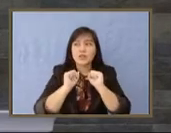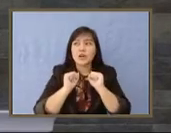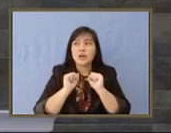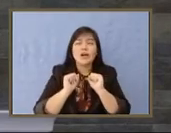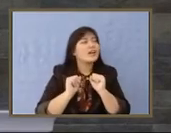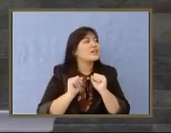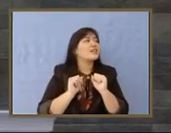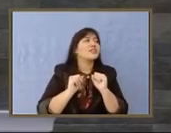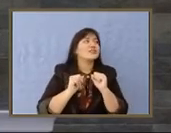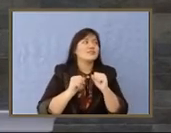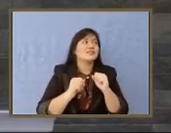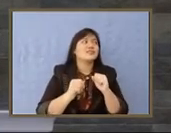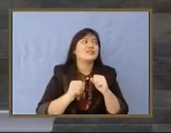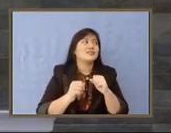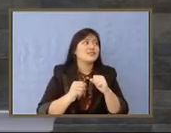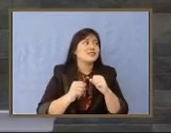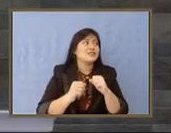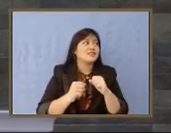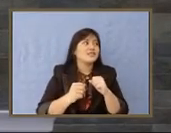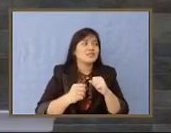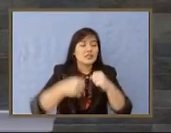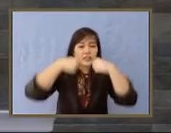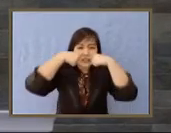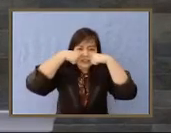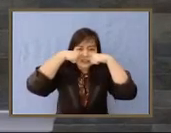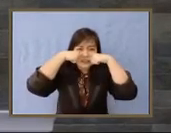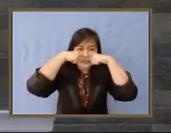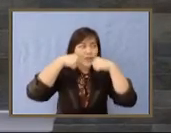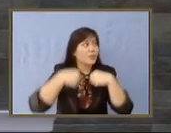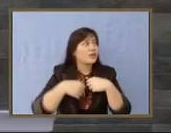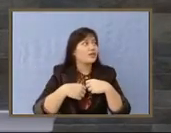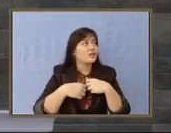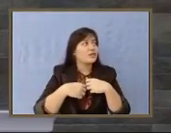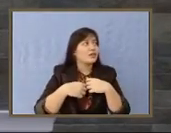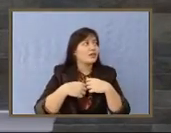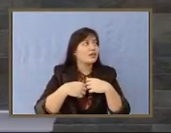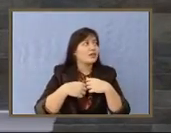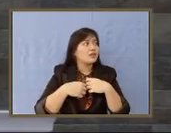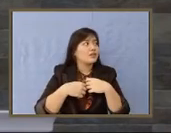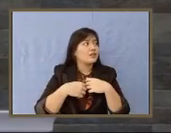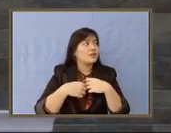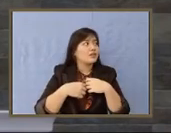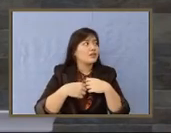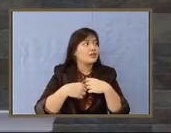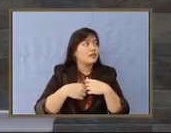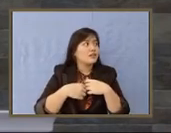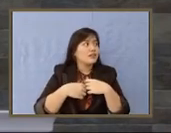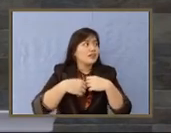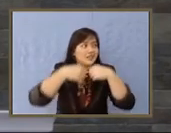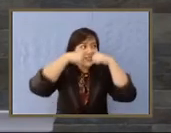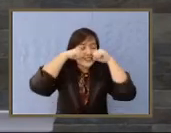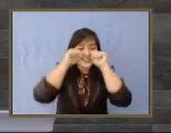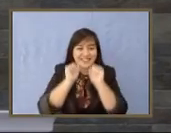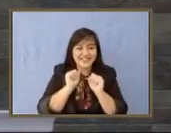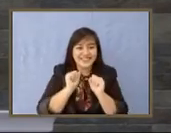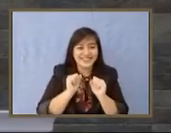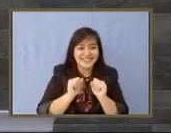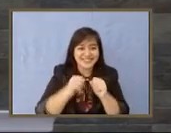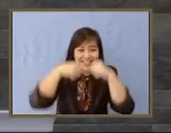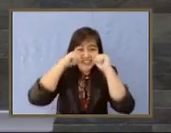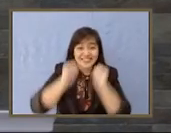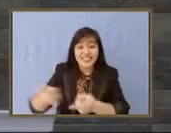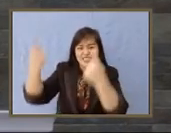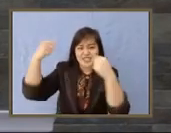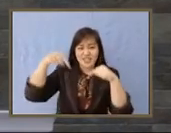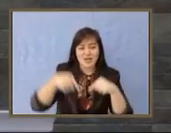sad return home. The sad return home, chapter 1, verse 6 to 22.